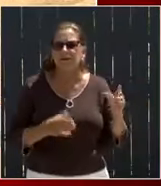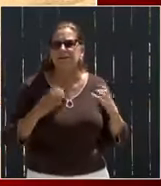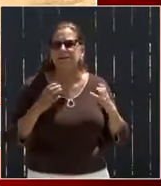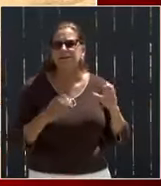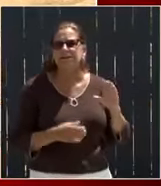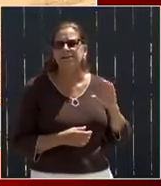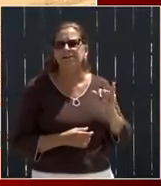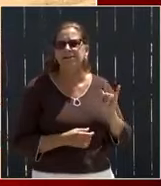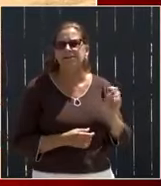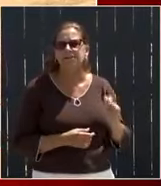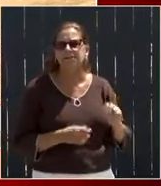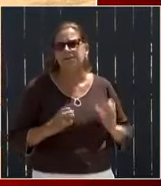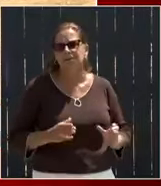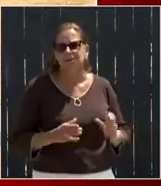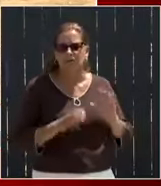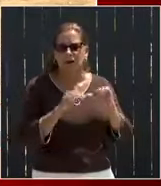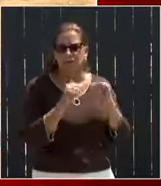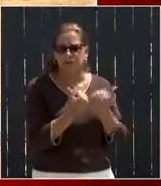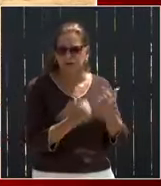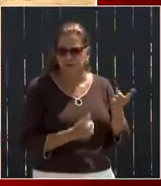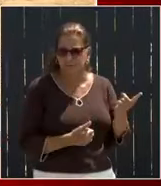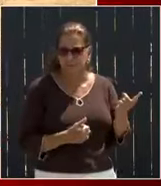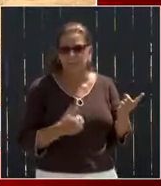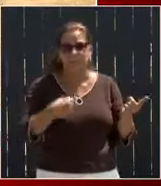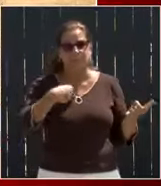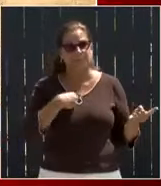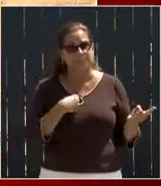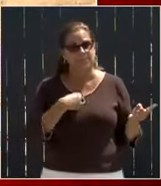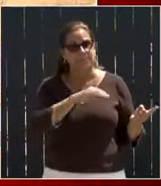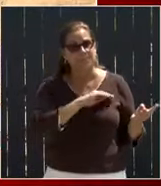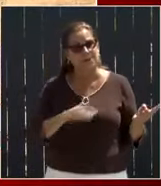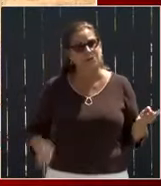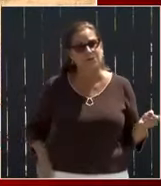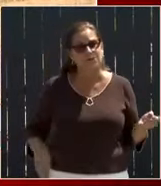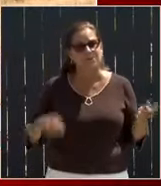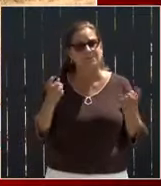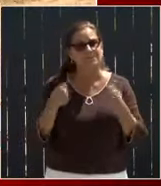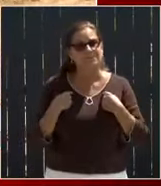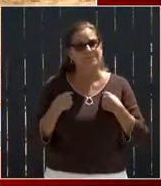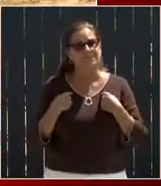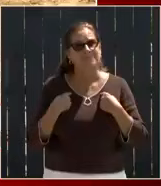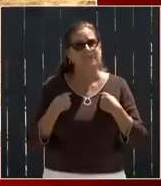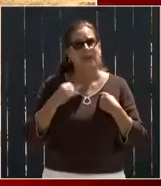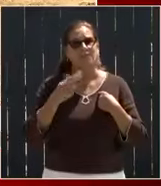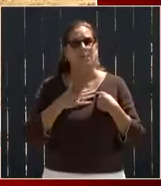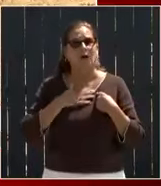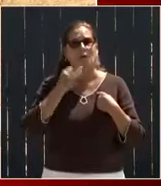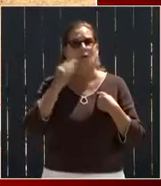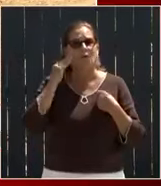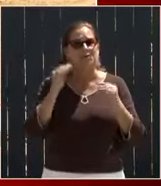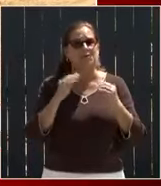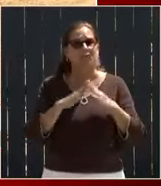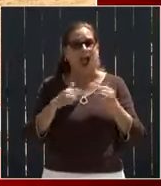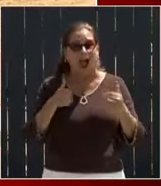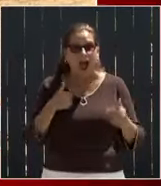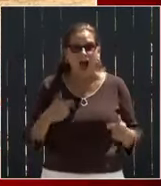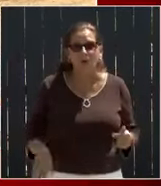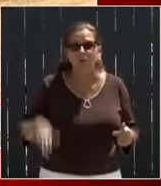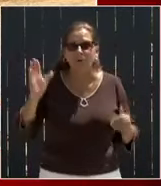I'm Muriel Bowser. I'm the mayor of my hometown and the homeland and the home of